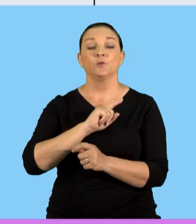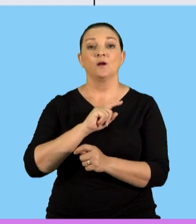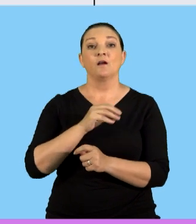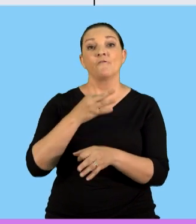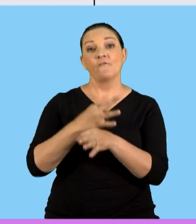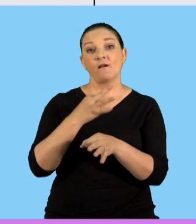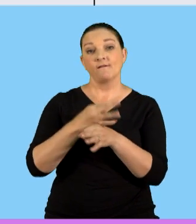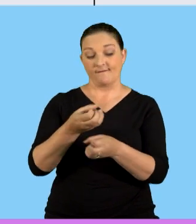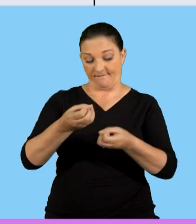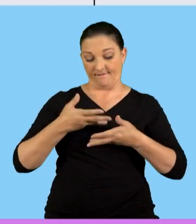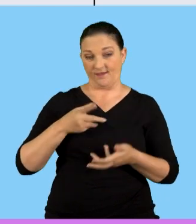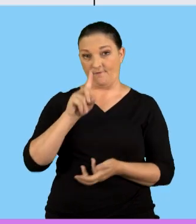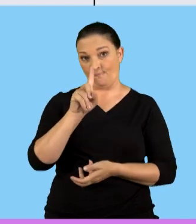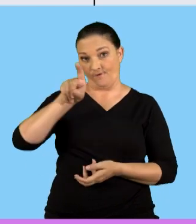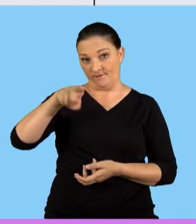She received